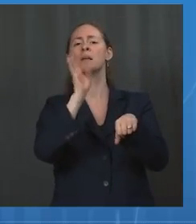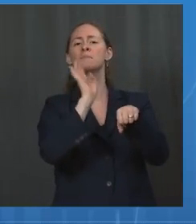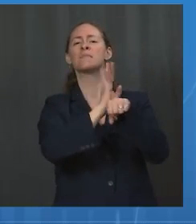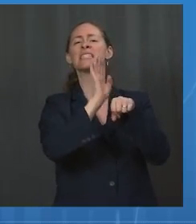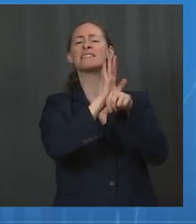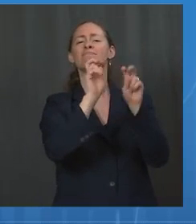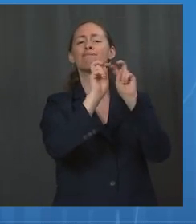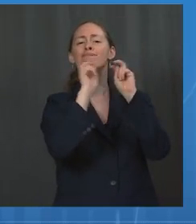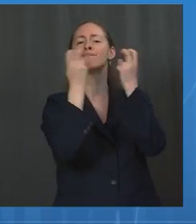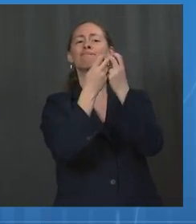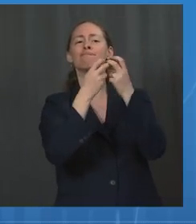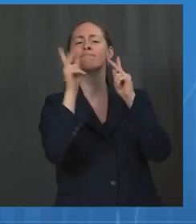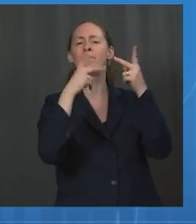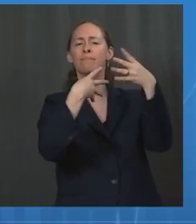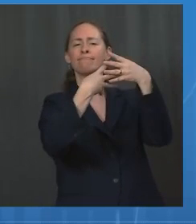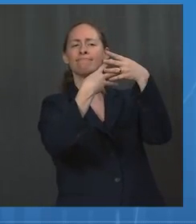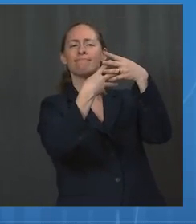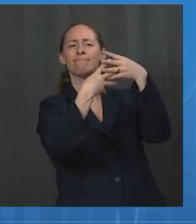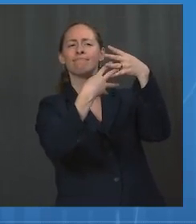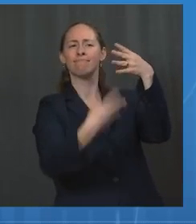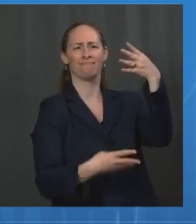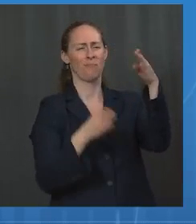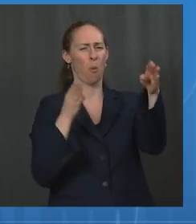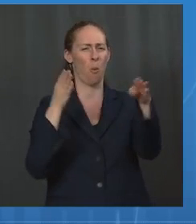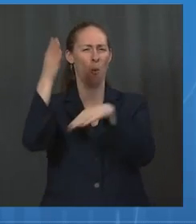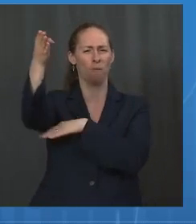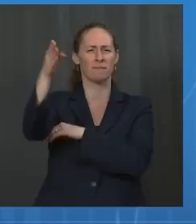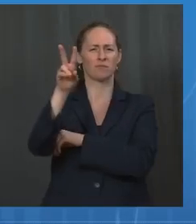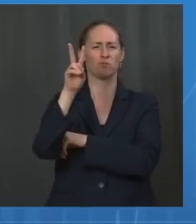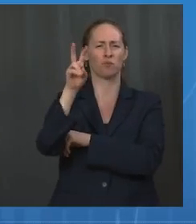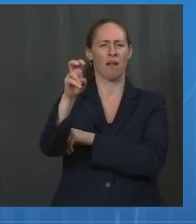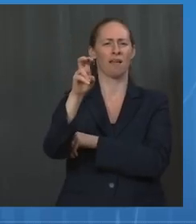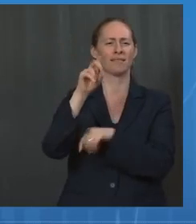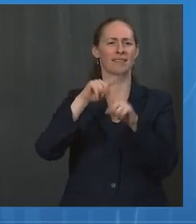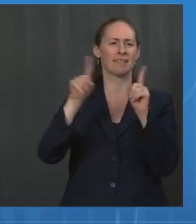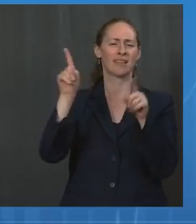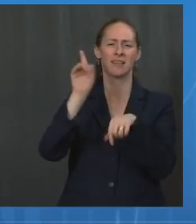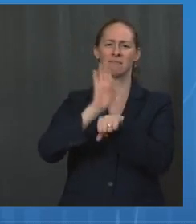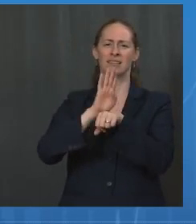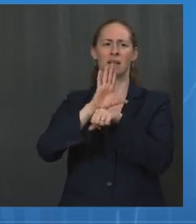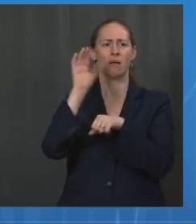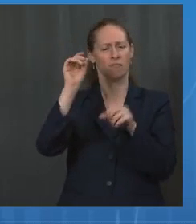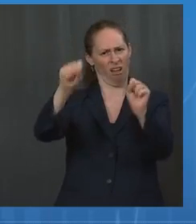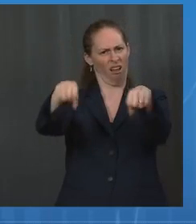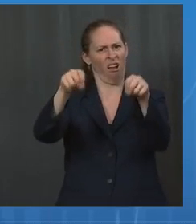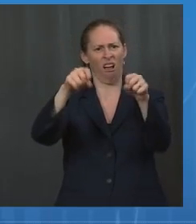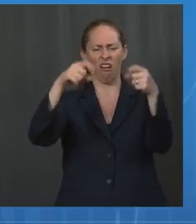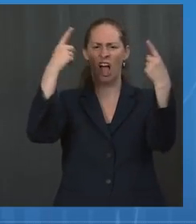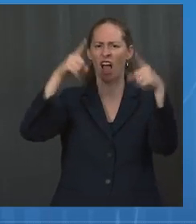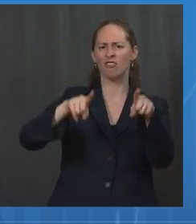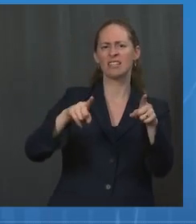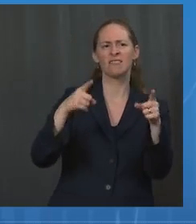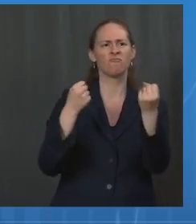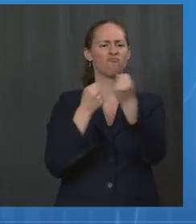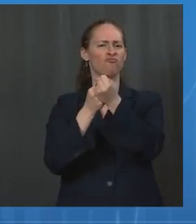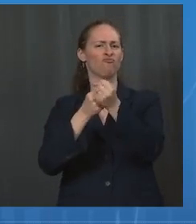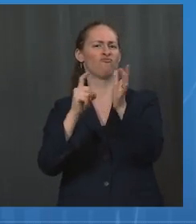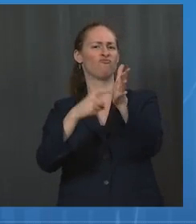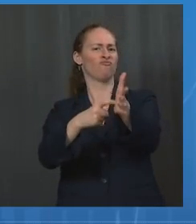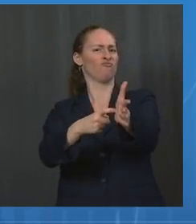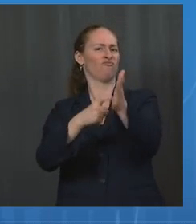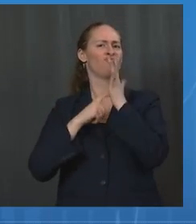workers, endorsed COVID-19 vaccination requirements, and they are encouraging state and local